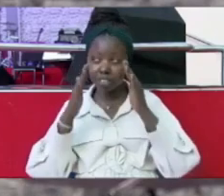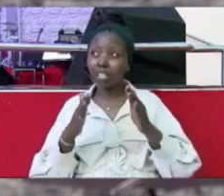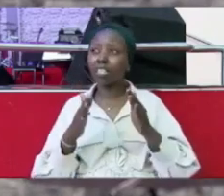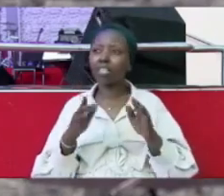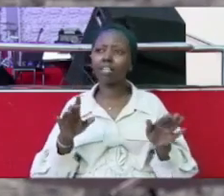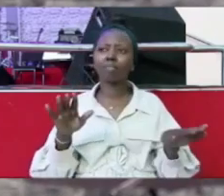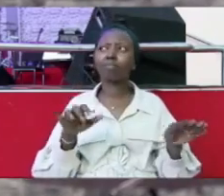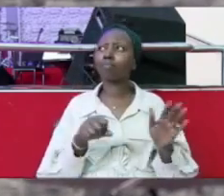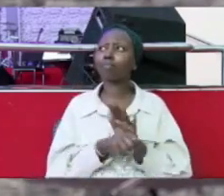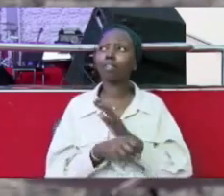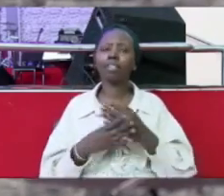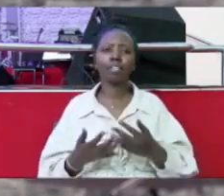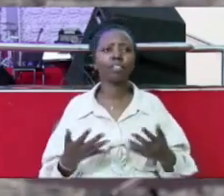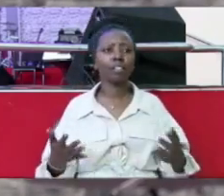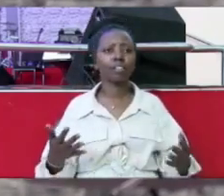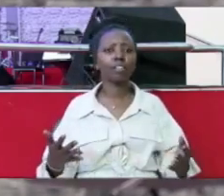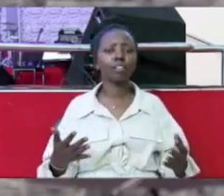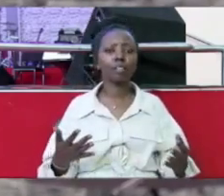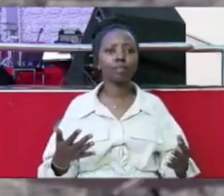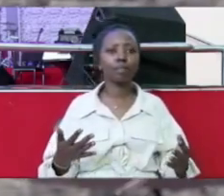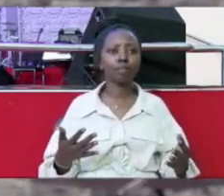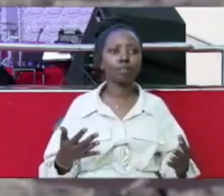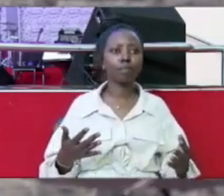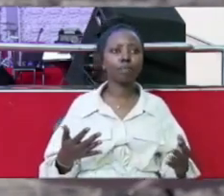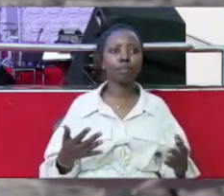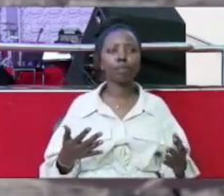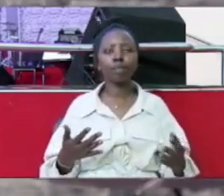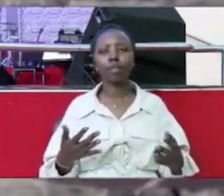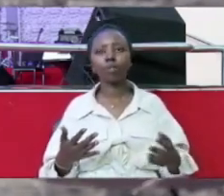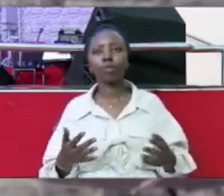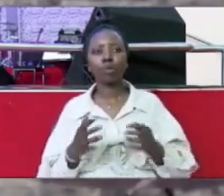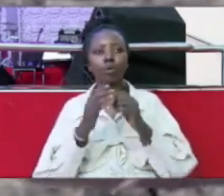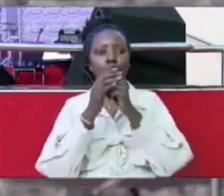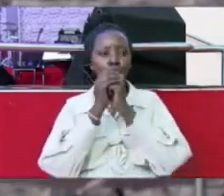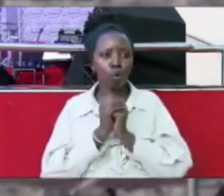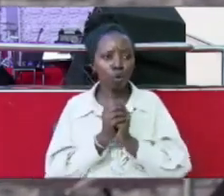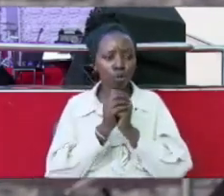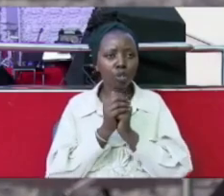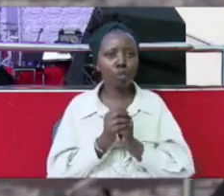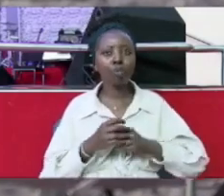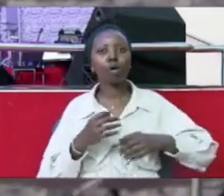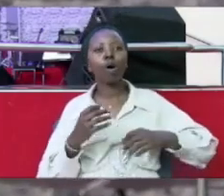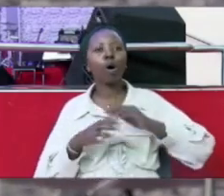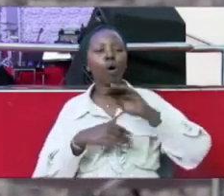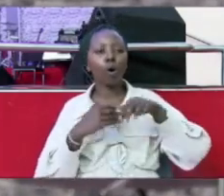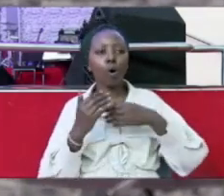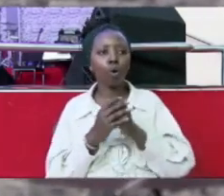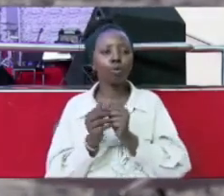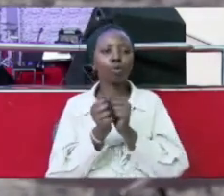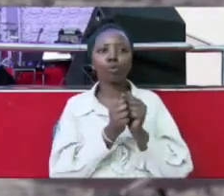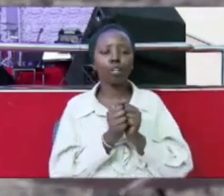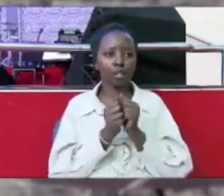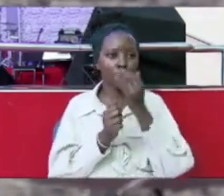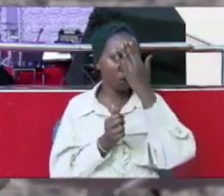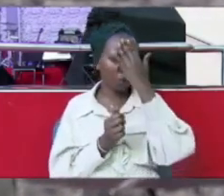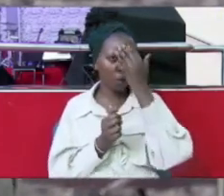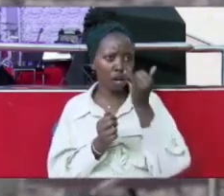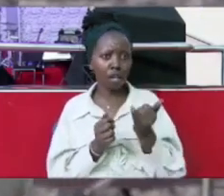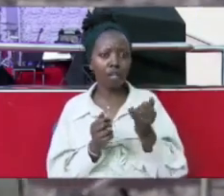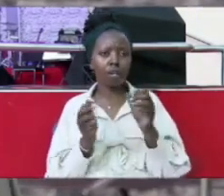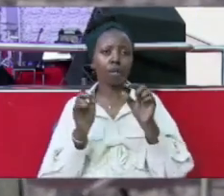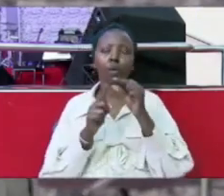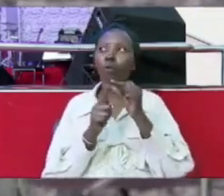things. Prioritize these times of communal worship and running. Lakini tuendelee tukishikia pamoja na tukifunzana. Because the word of God in